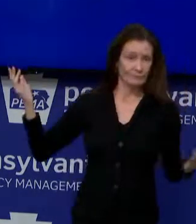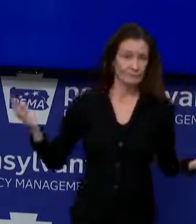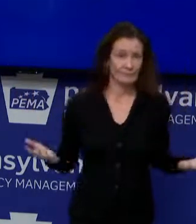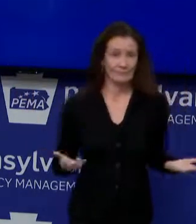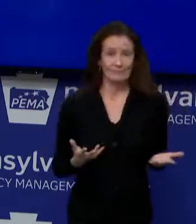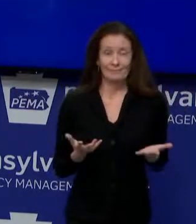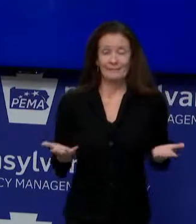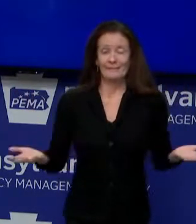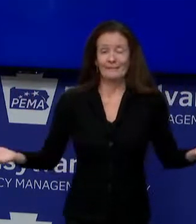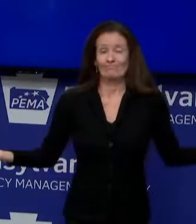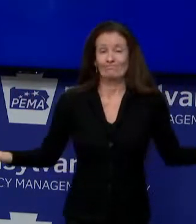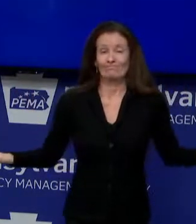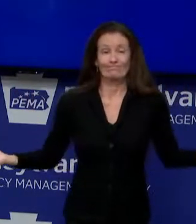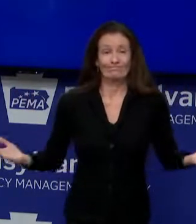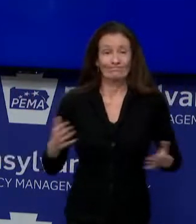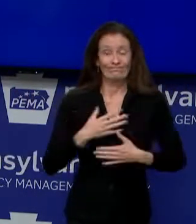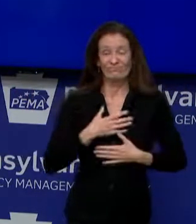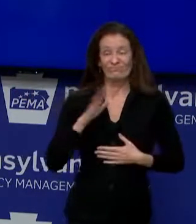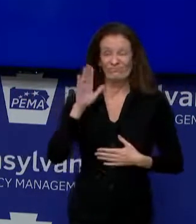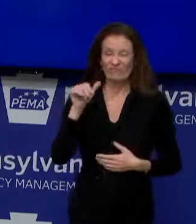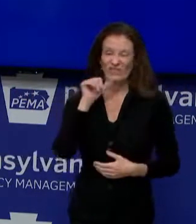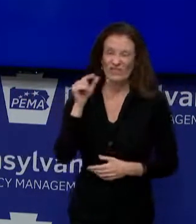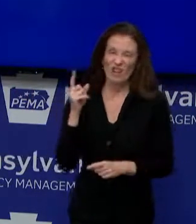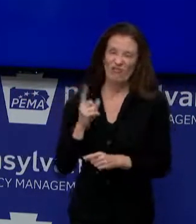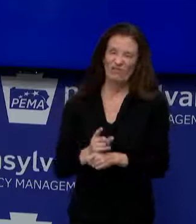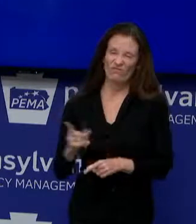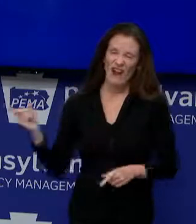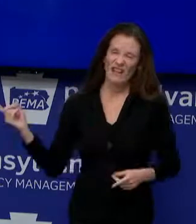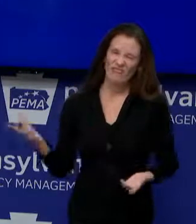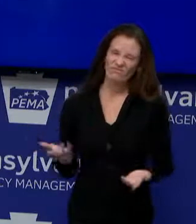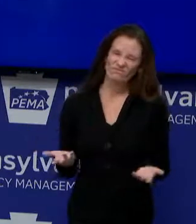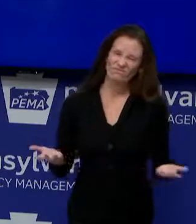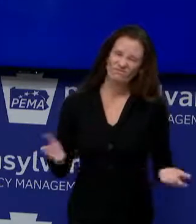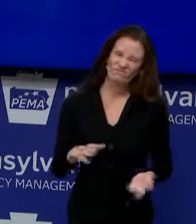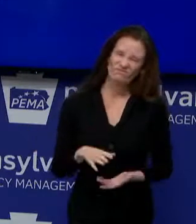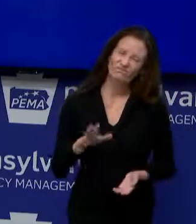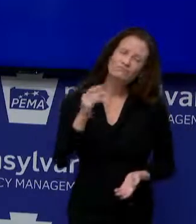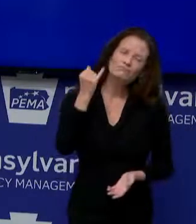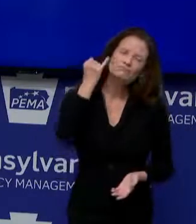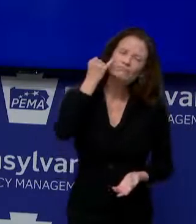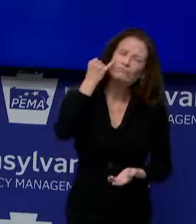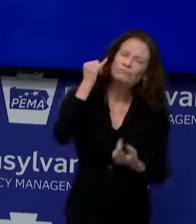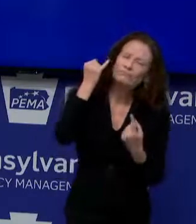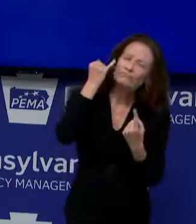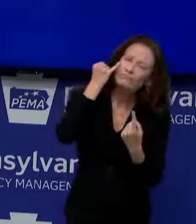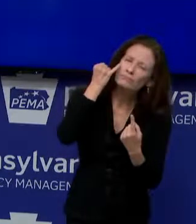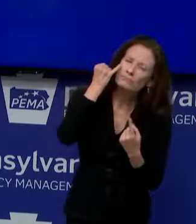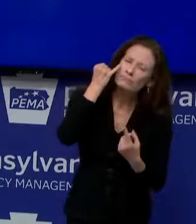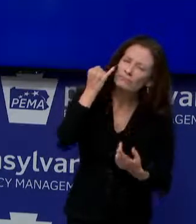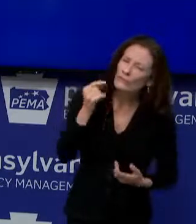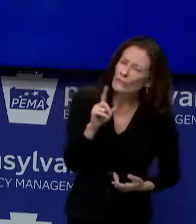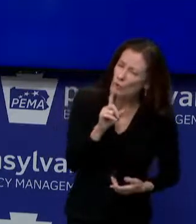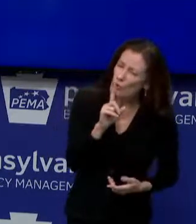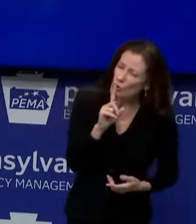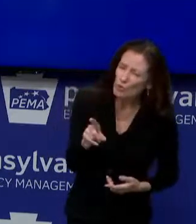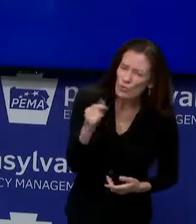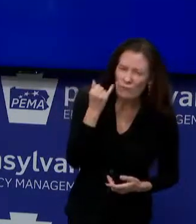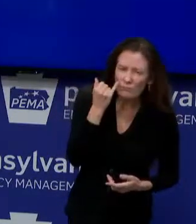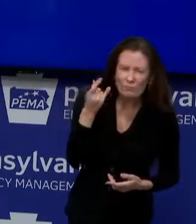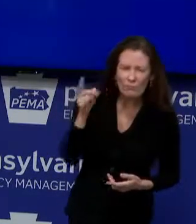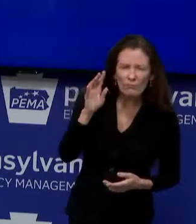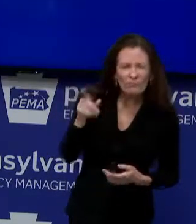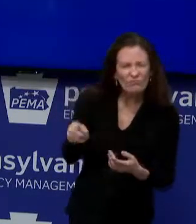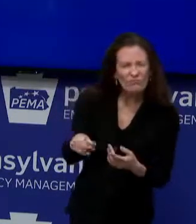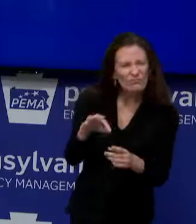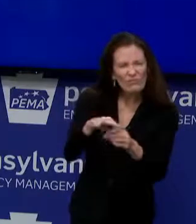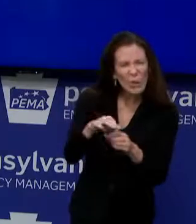that things aren't right. Now, if that were true, I mean, this has gone through now months of court cases. It has